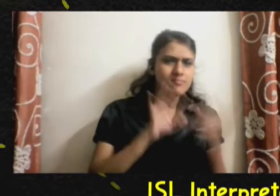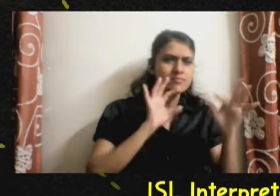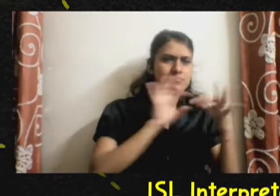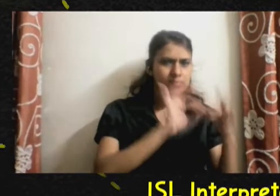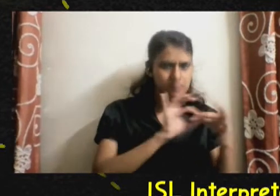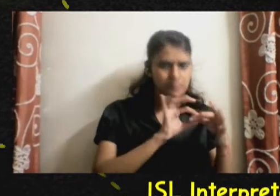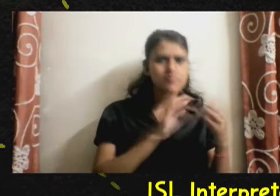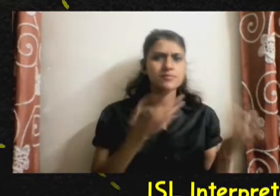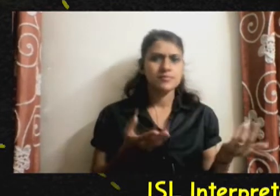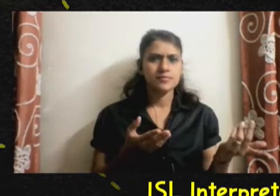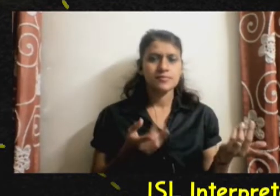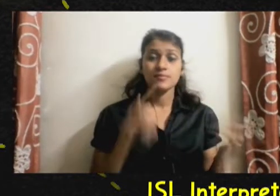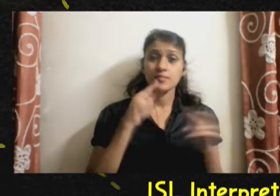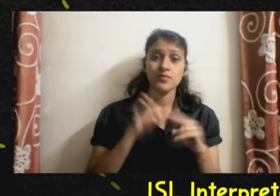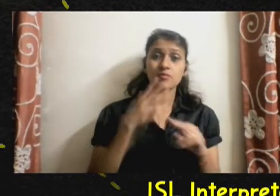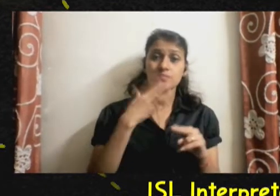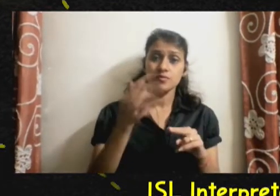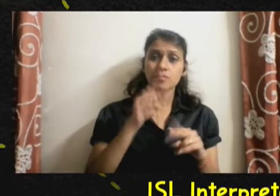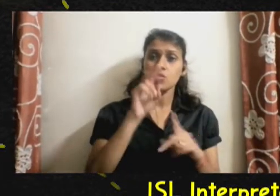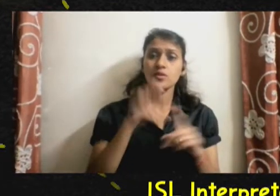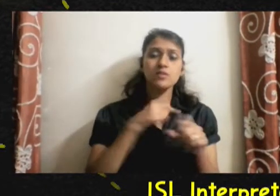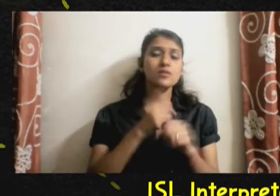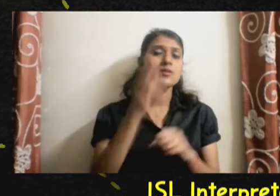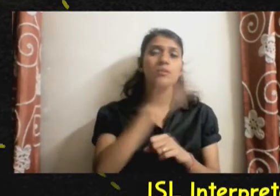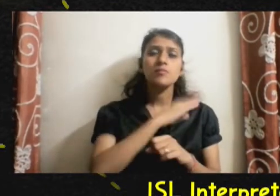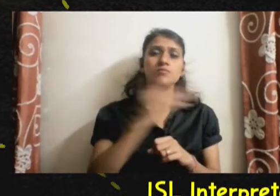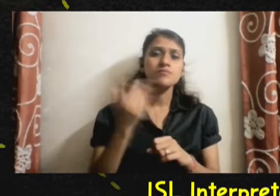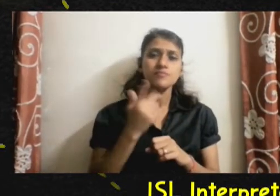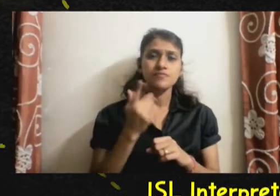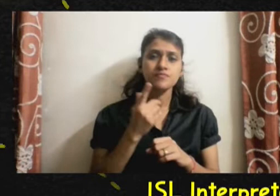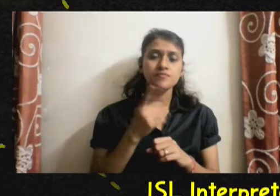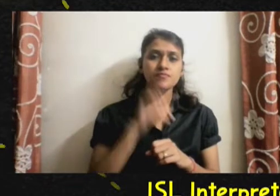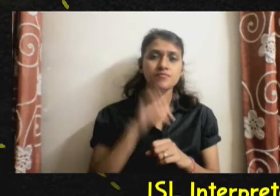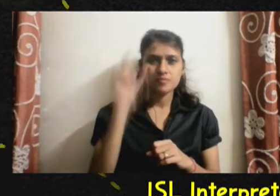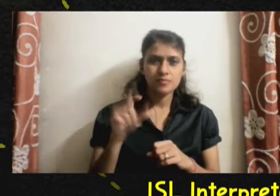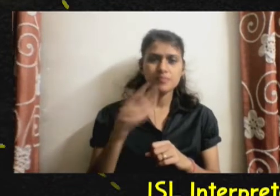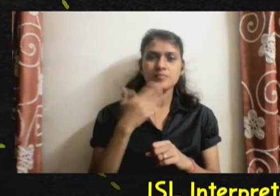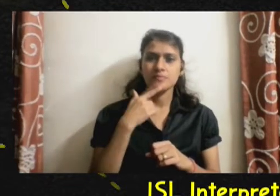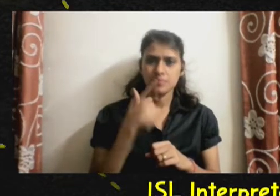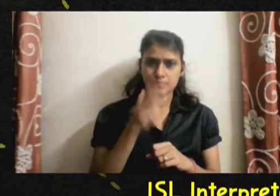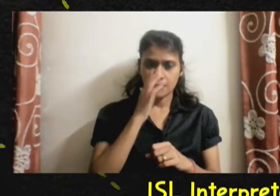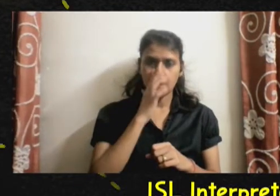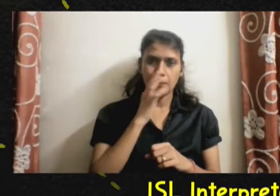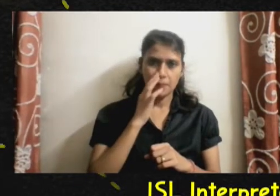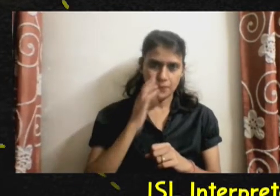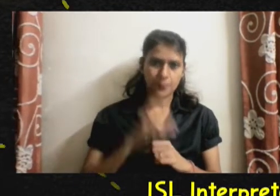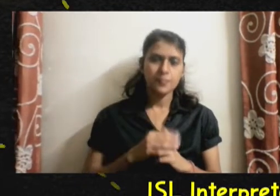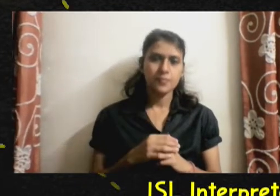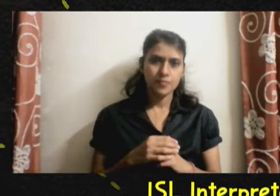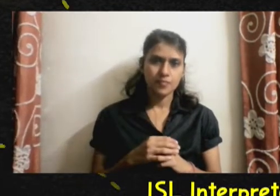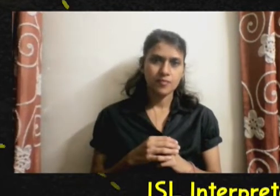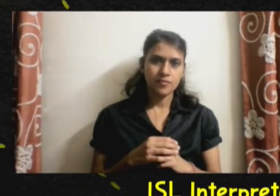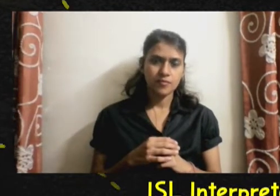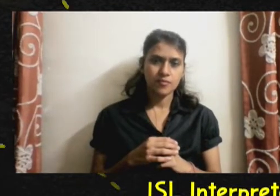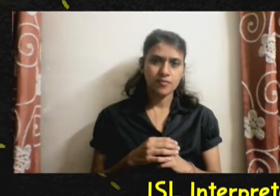If you'd asked me 20 years ago, if a child had called saying that, I've come out